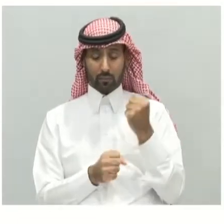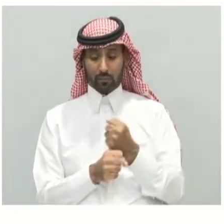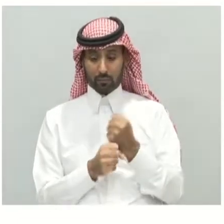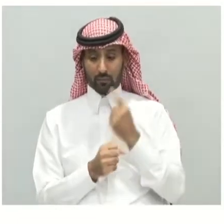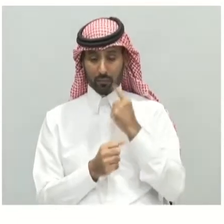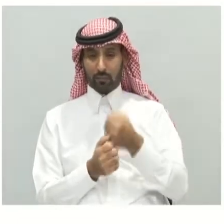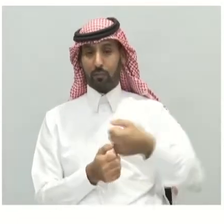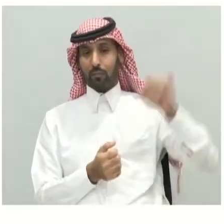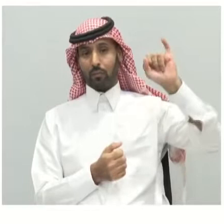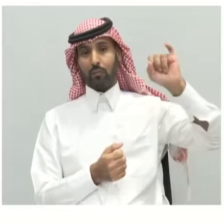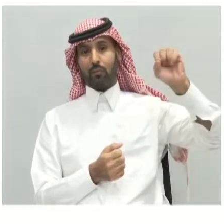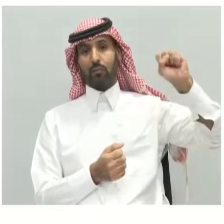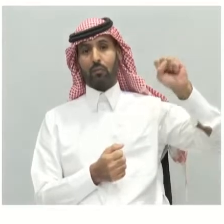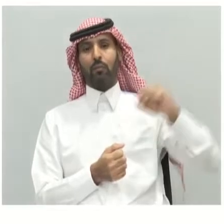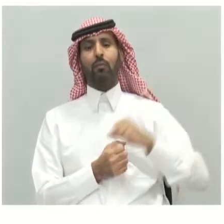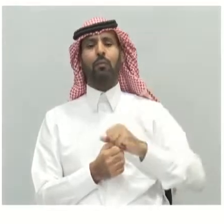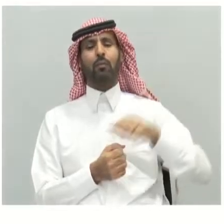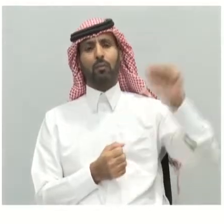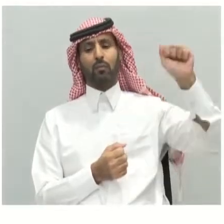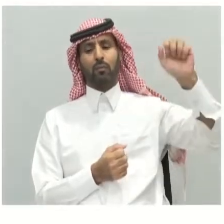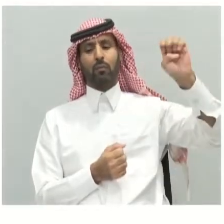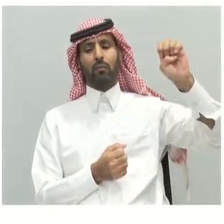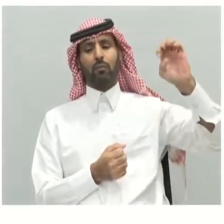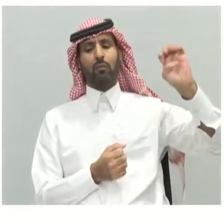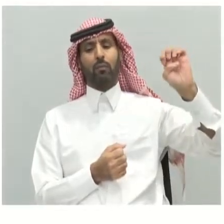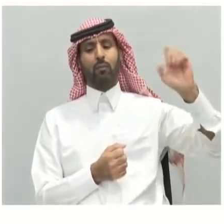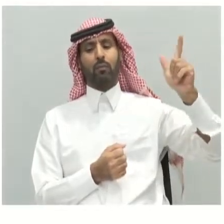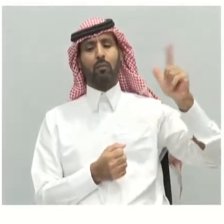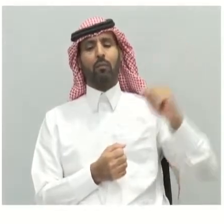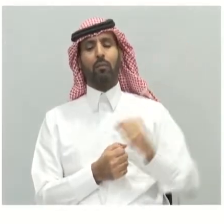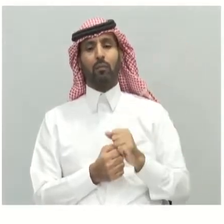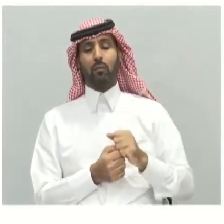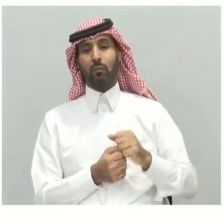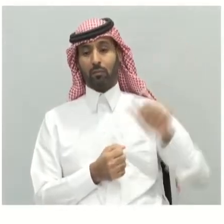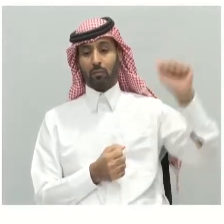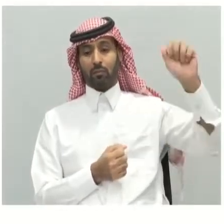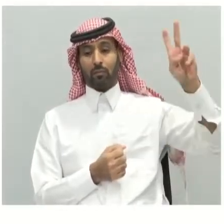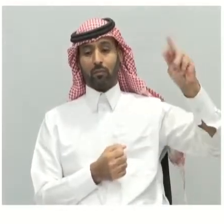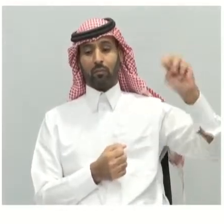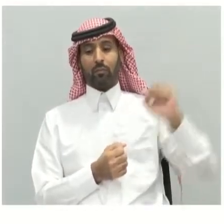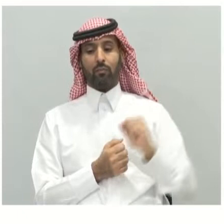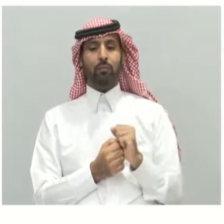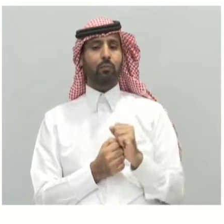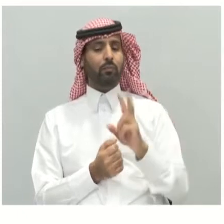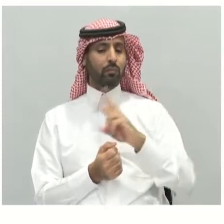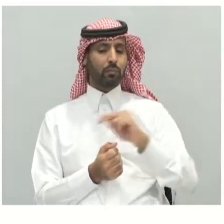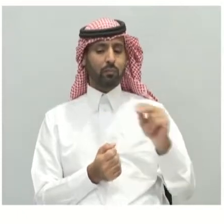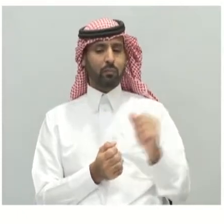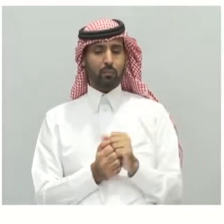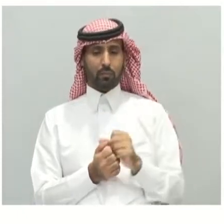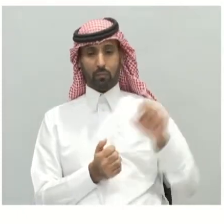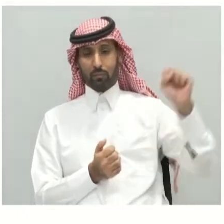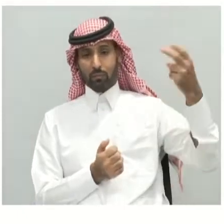be. Okay, we don't have a verb. We have a verb to be. Like what, ya miss? She